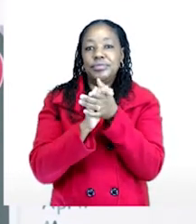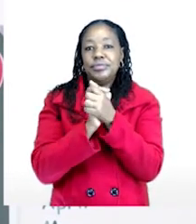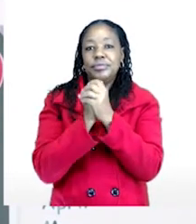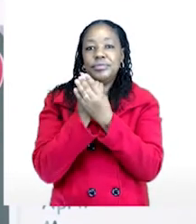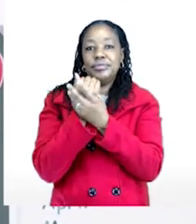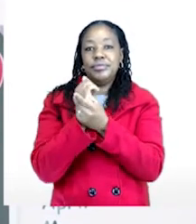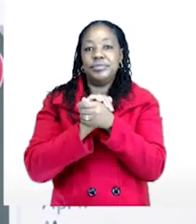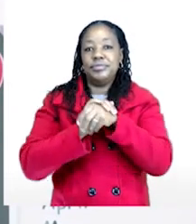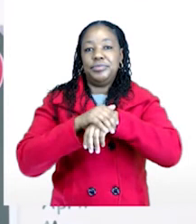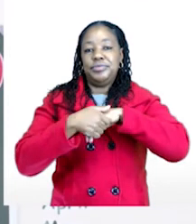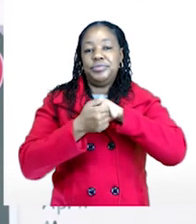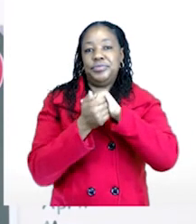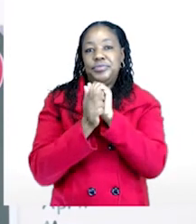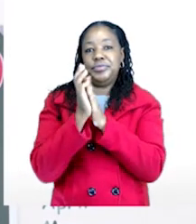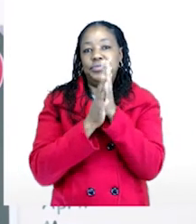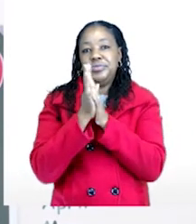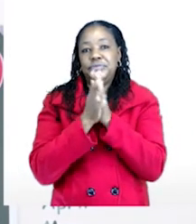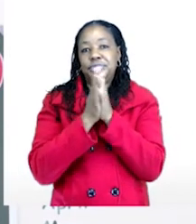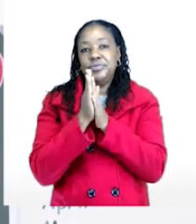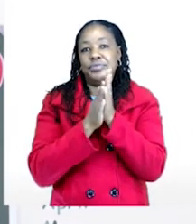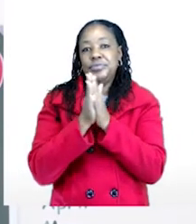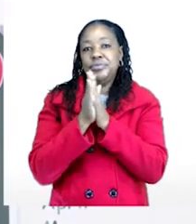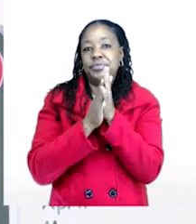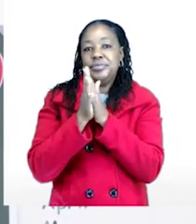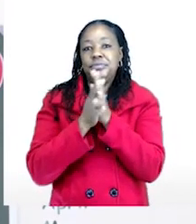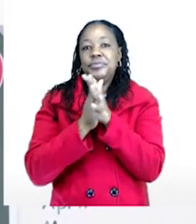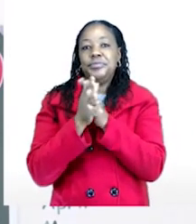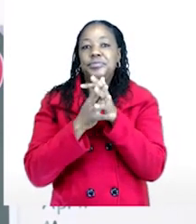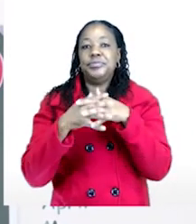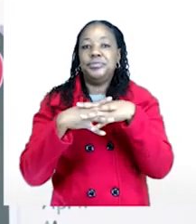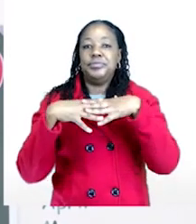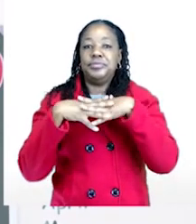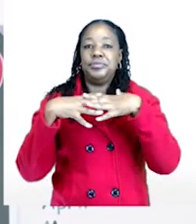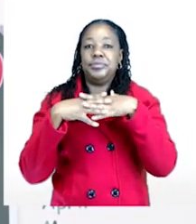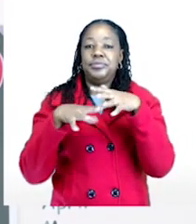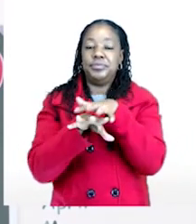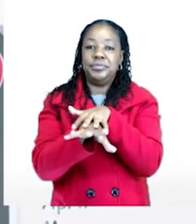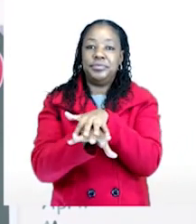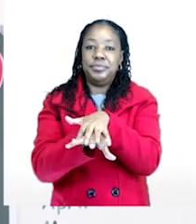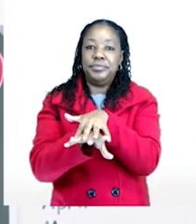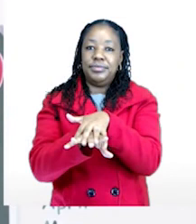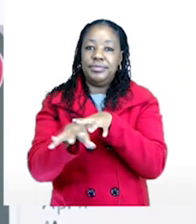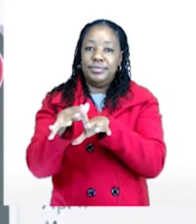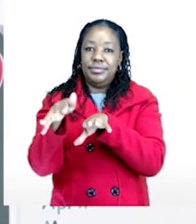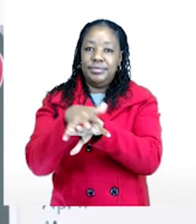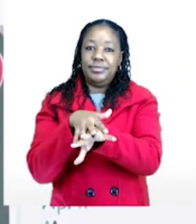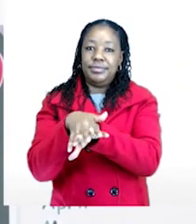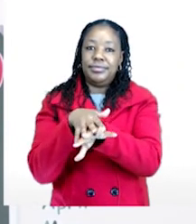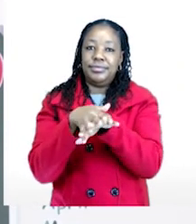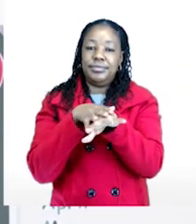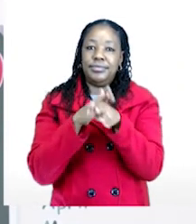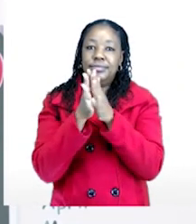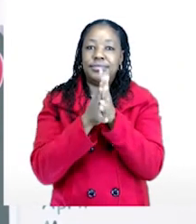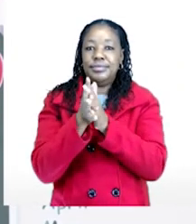hands and mine are clean. We have sanitized. Rub, rub, rub